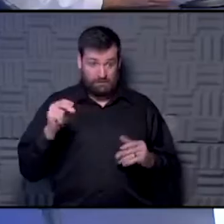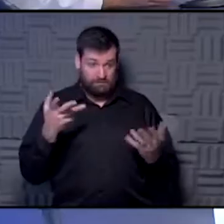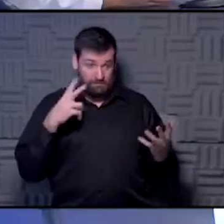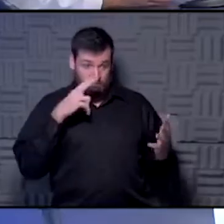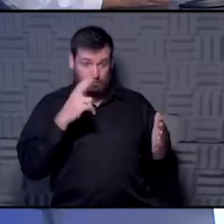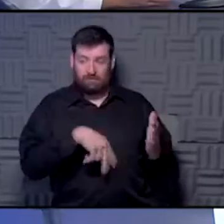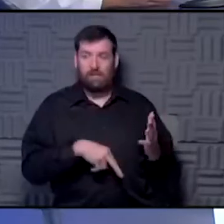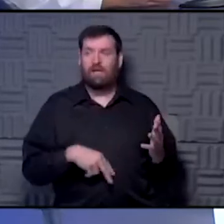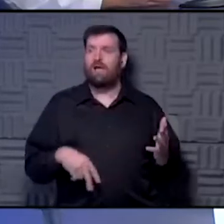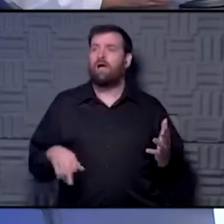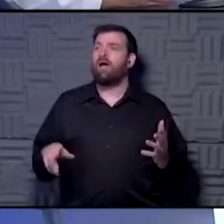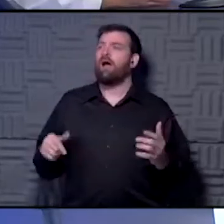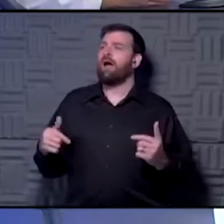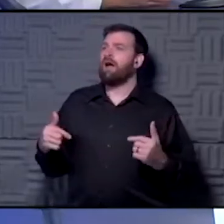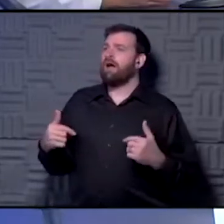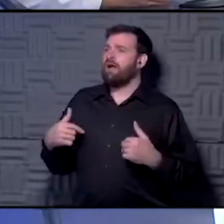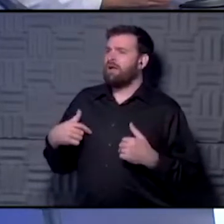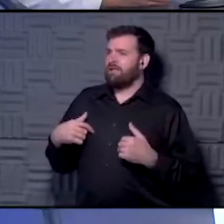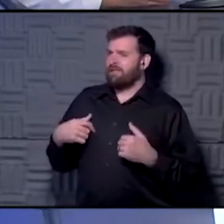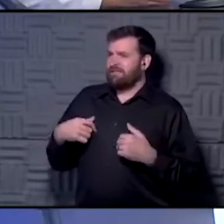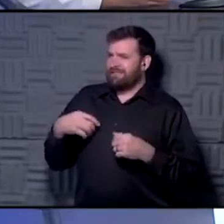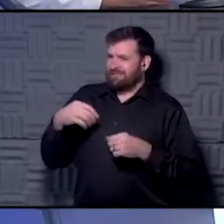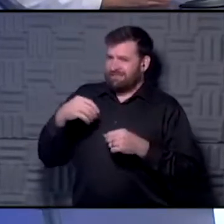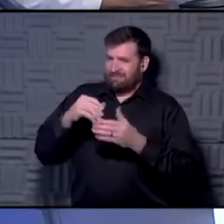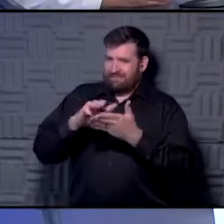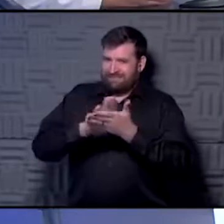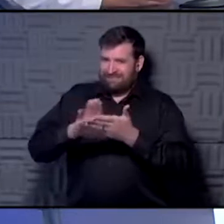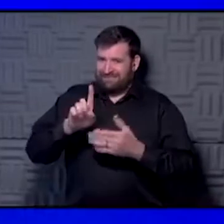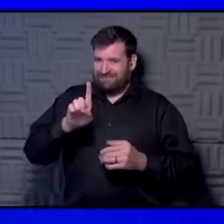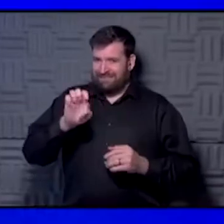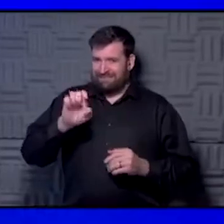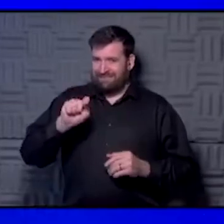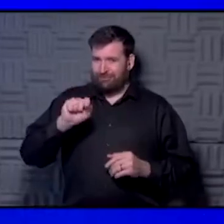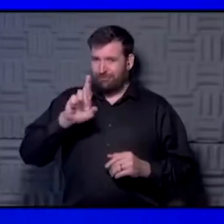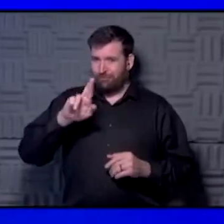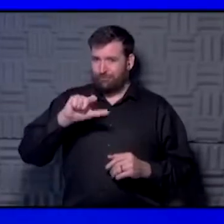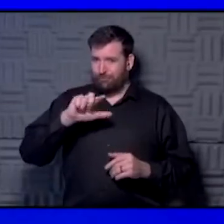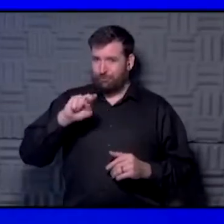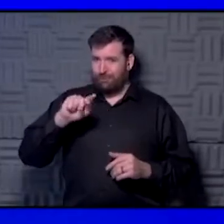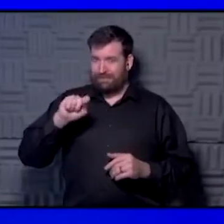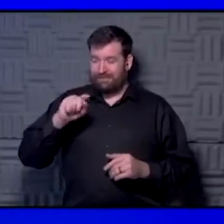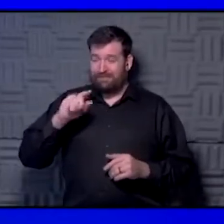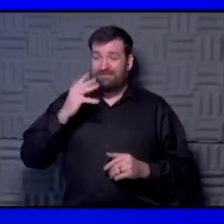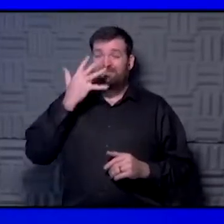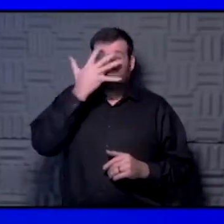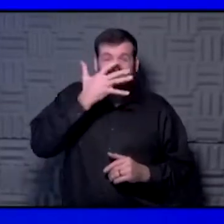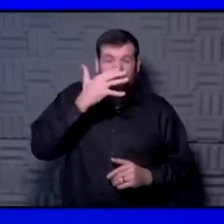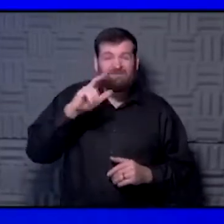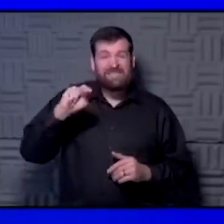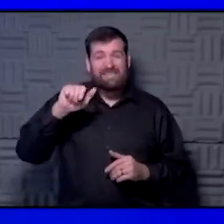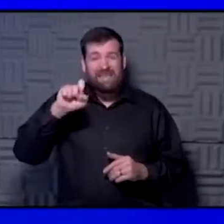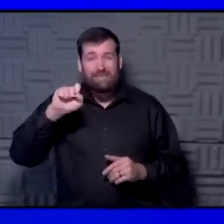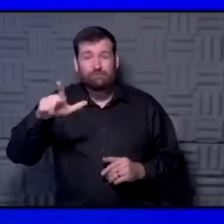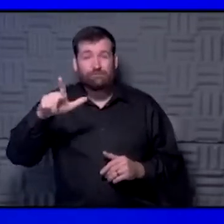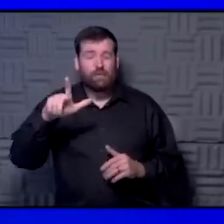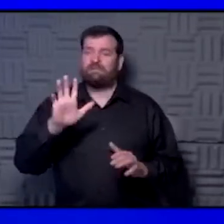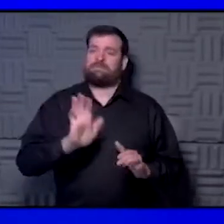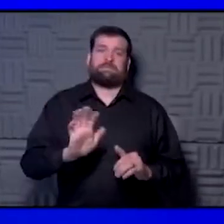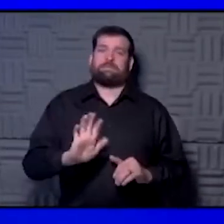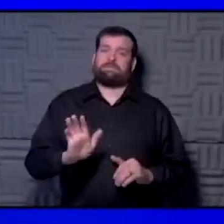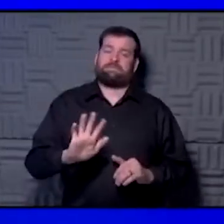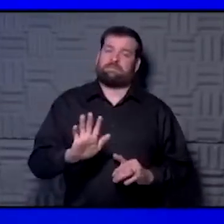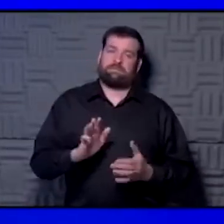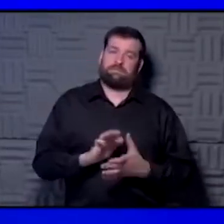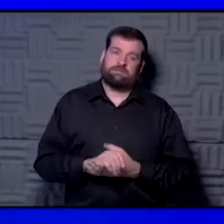on any. I would not recommend putting any detergents like that into your nasal passages or rinses or anything like that. These